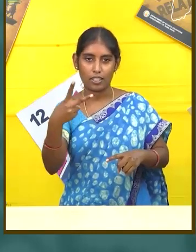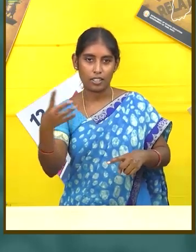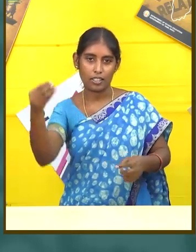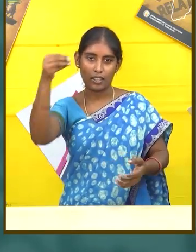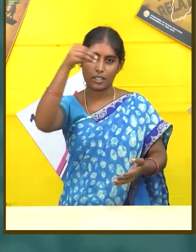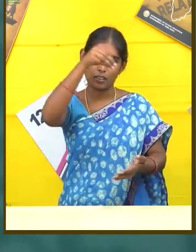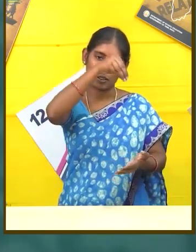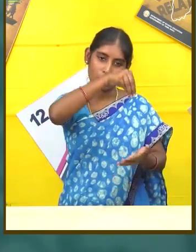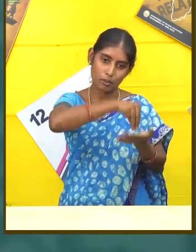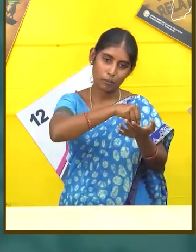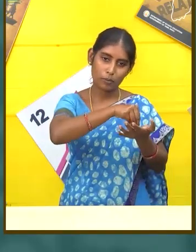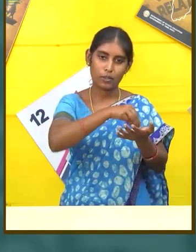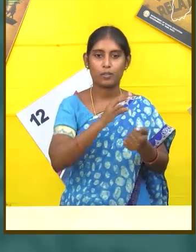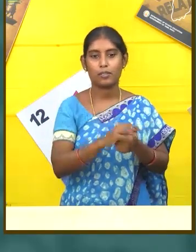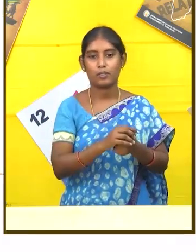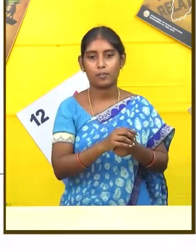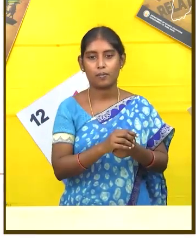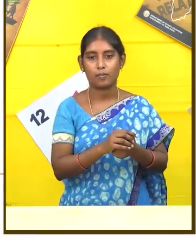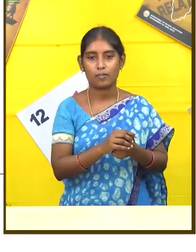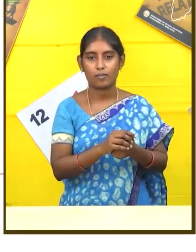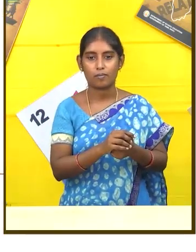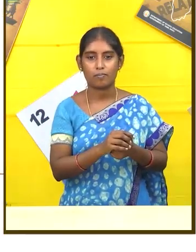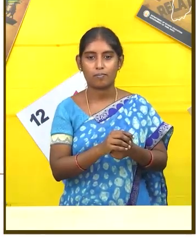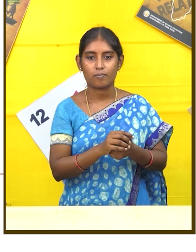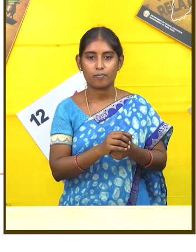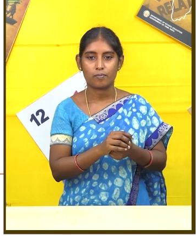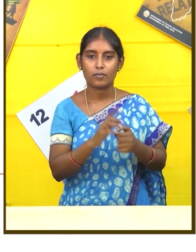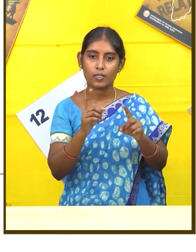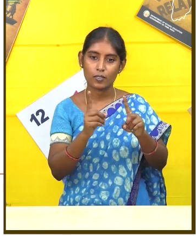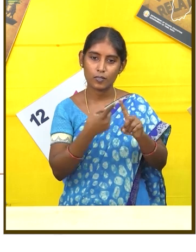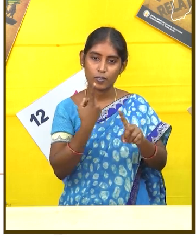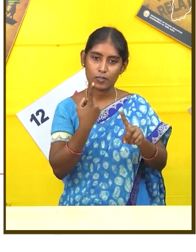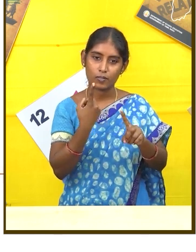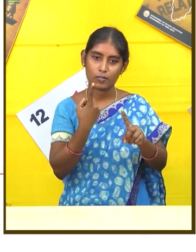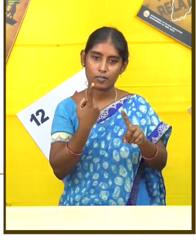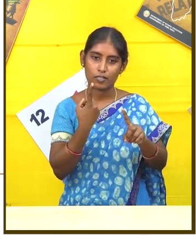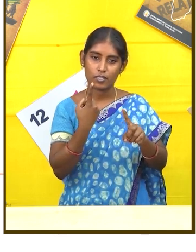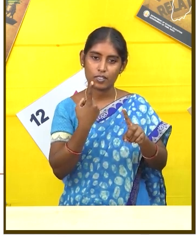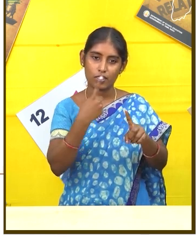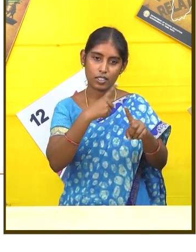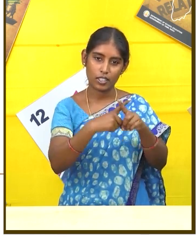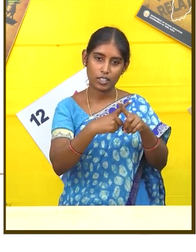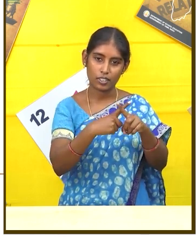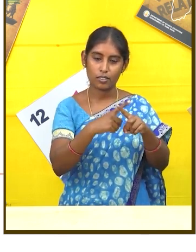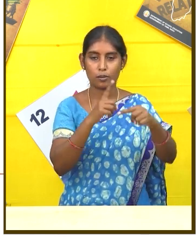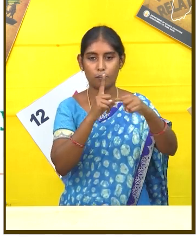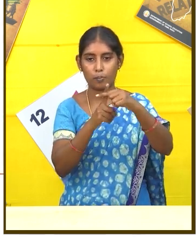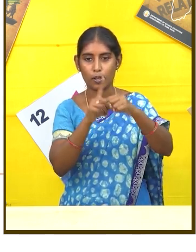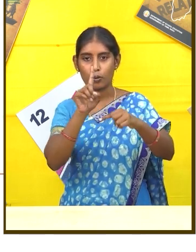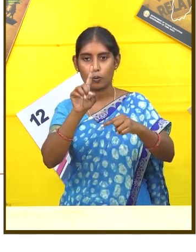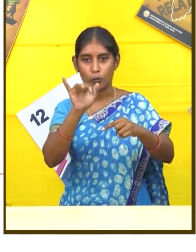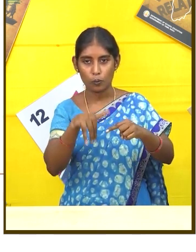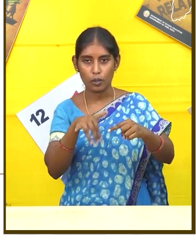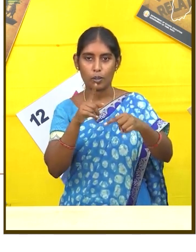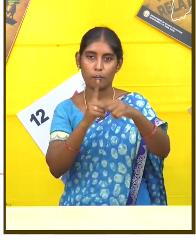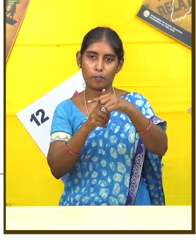any one of the given 3 equations. So I selected here the first equation. In the first equation is what? X